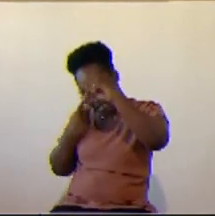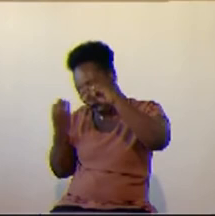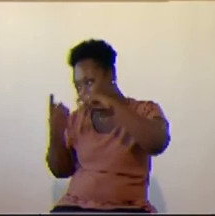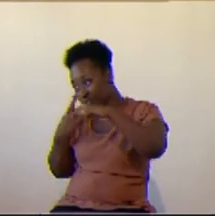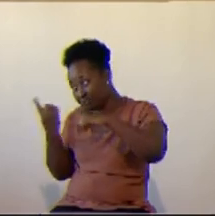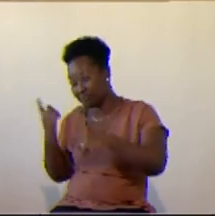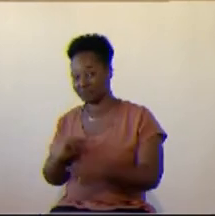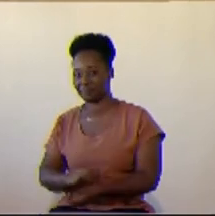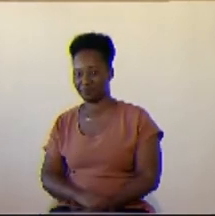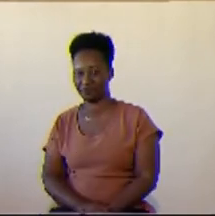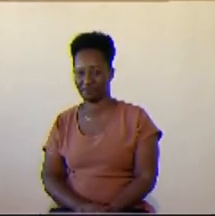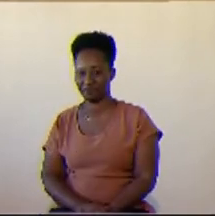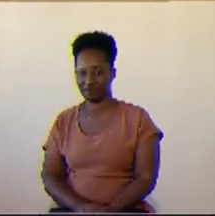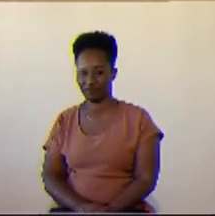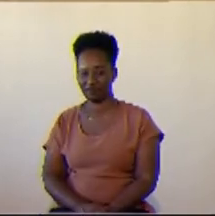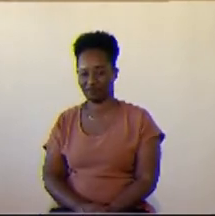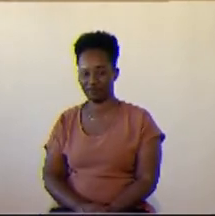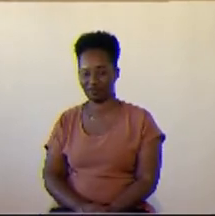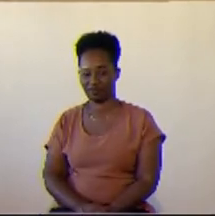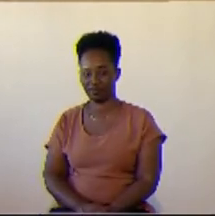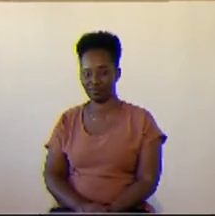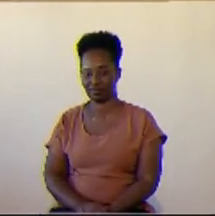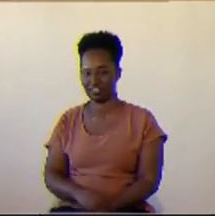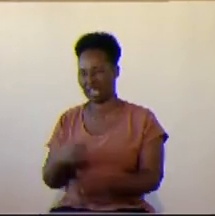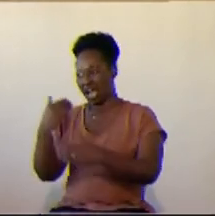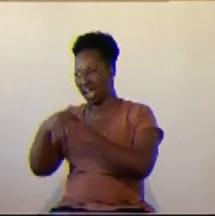just an estimate. This is giving me about